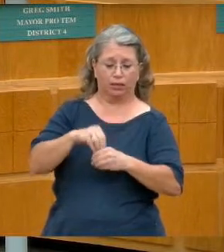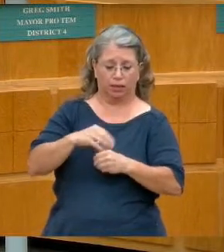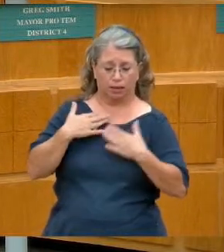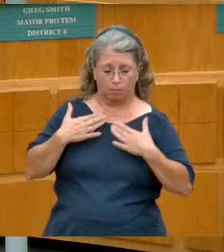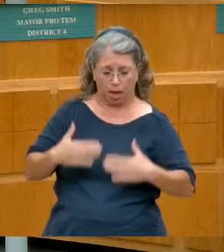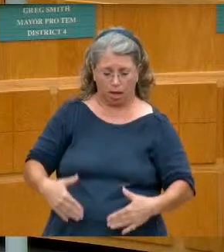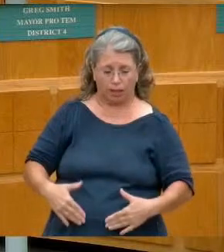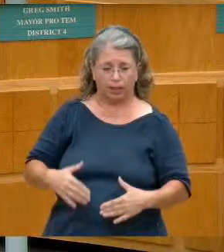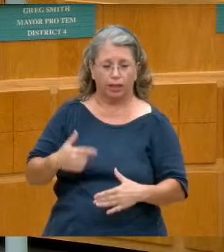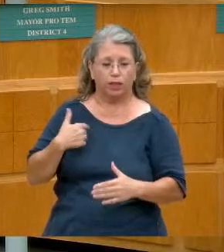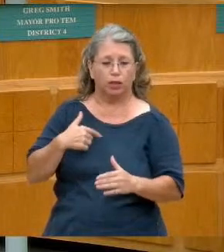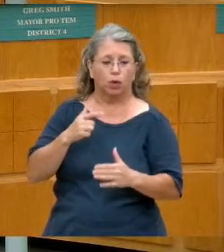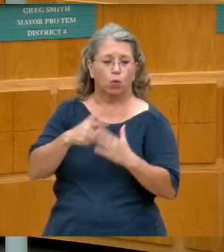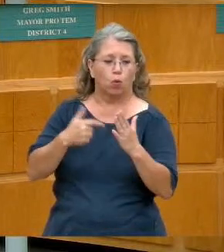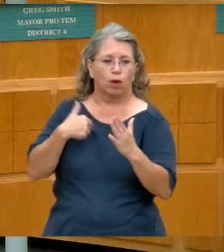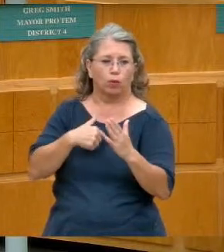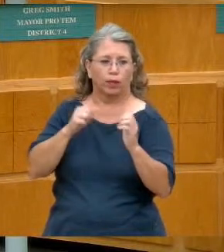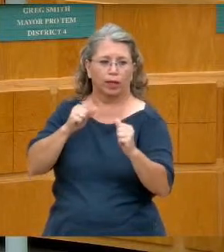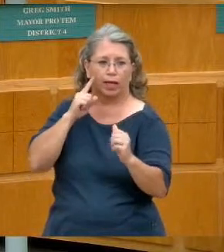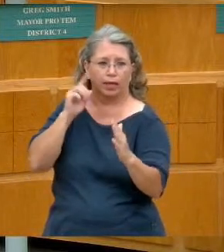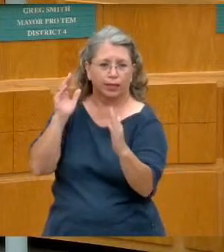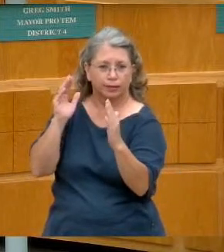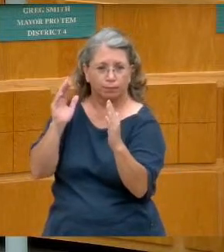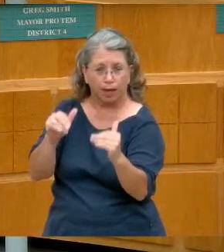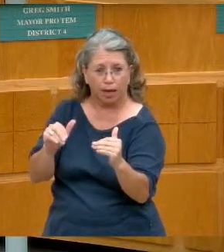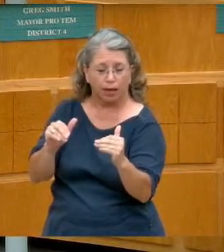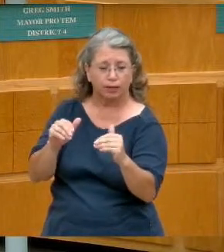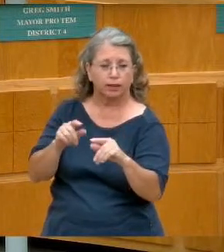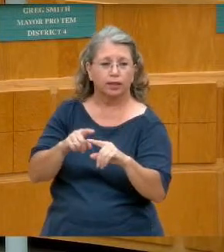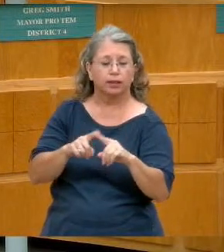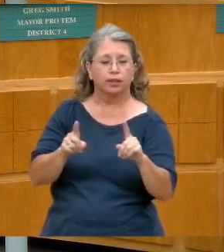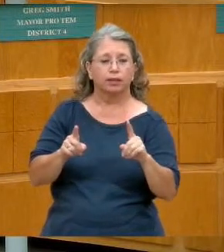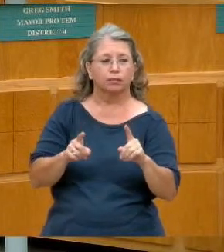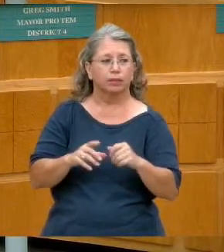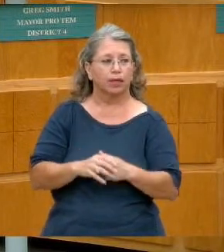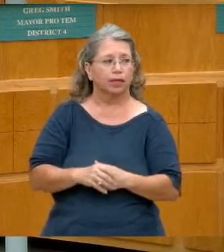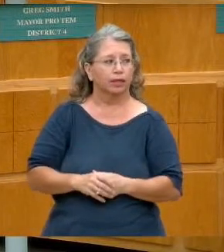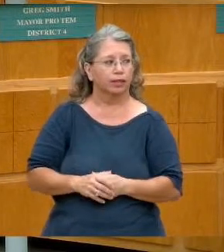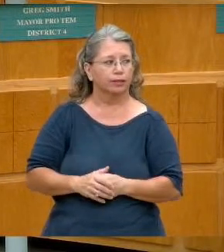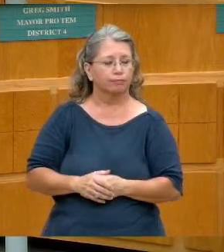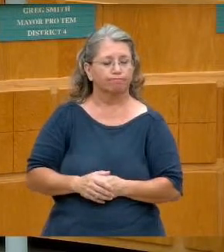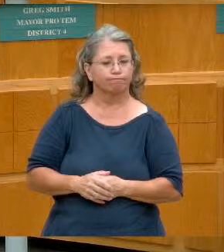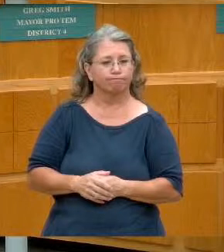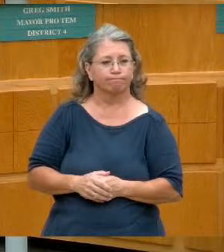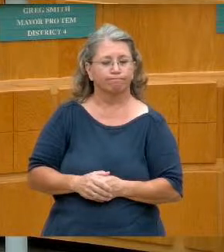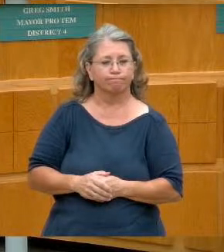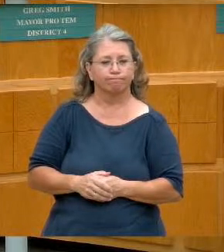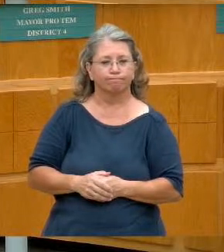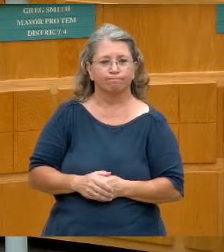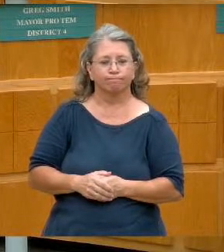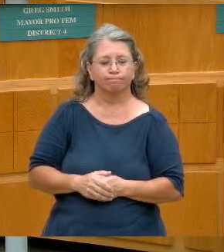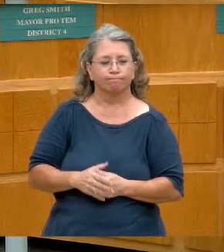can expect out of this virus, but not much. Maybe the